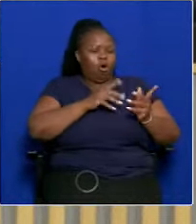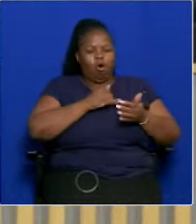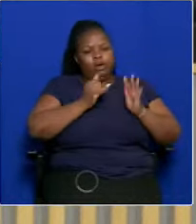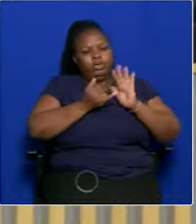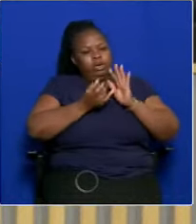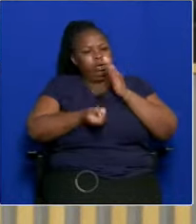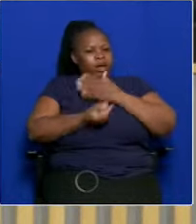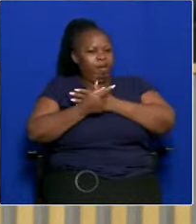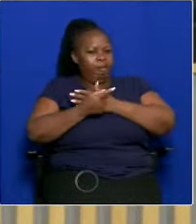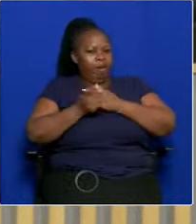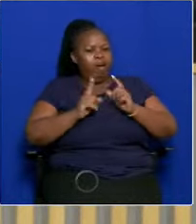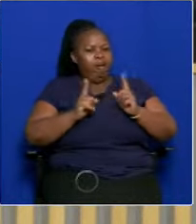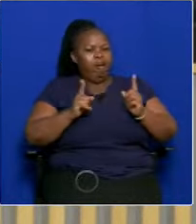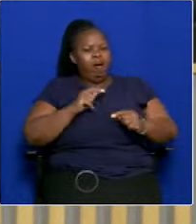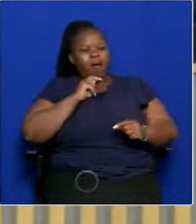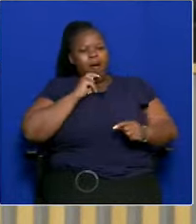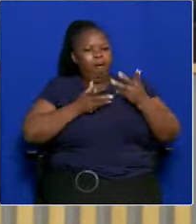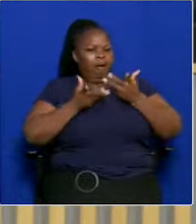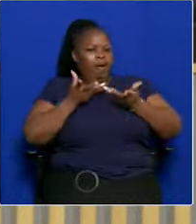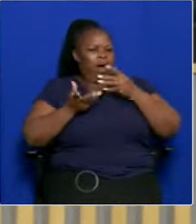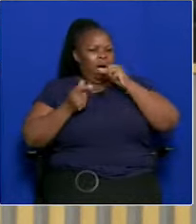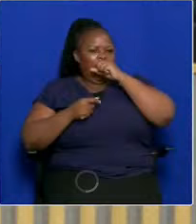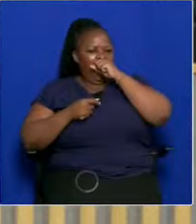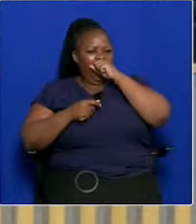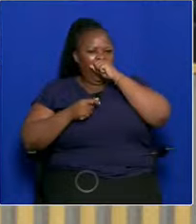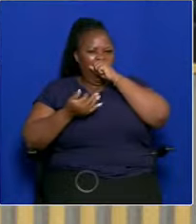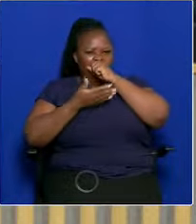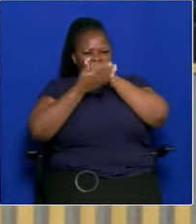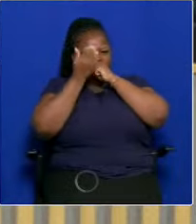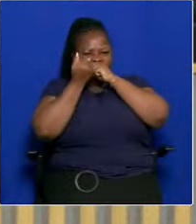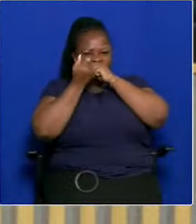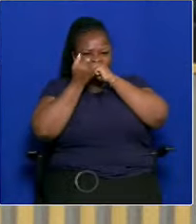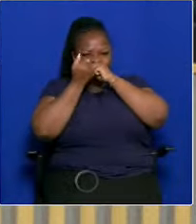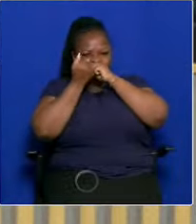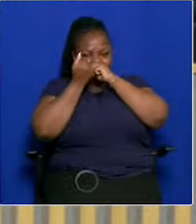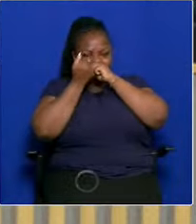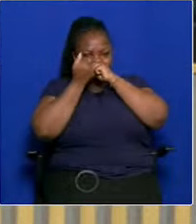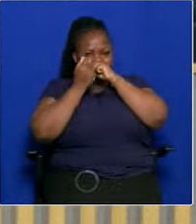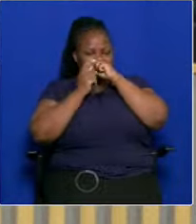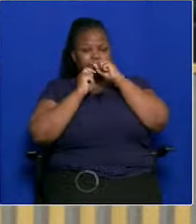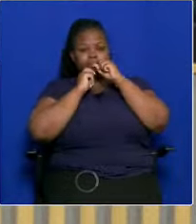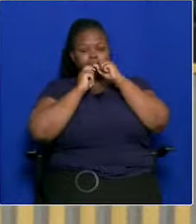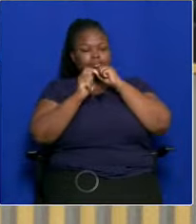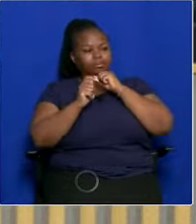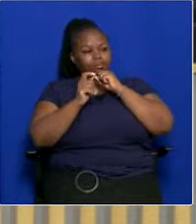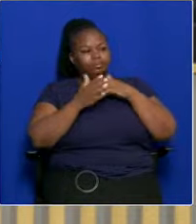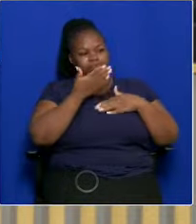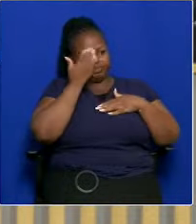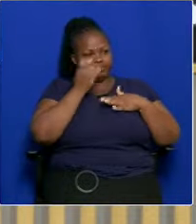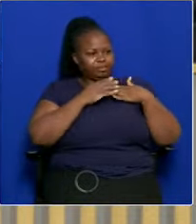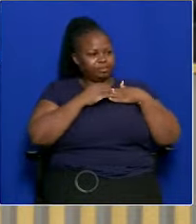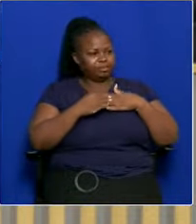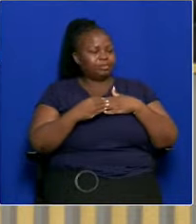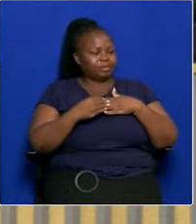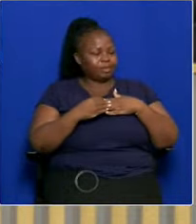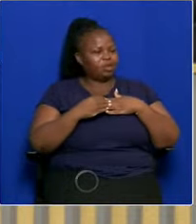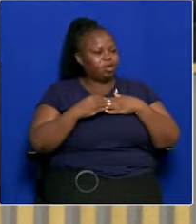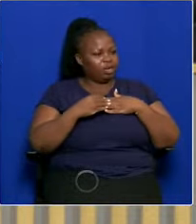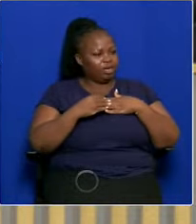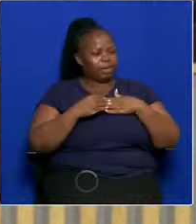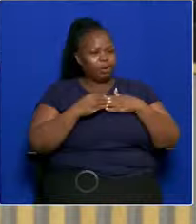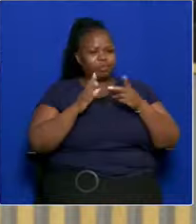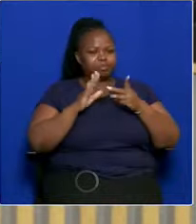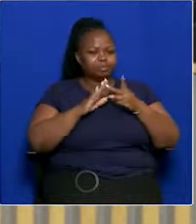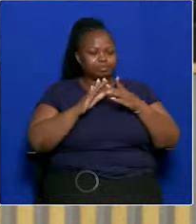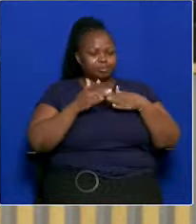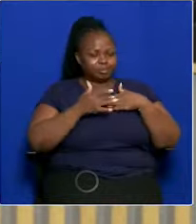you realizing the path that this is taking you down to. But you had